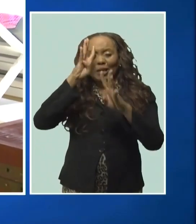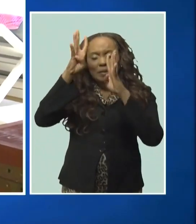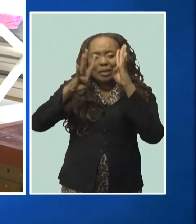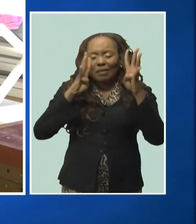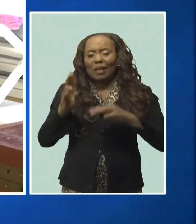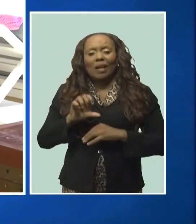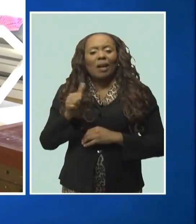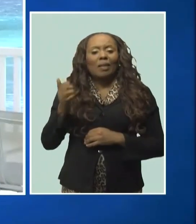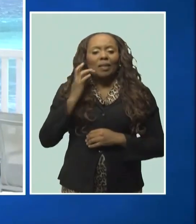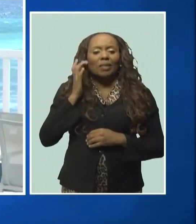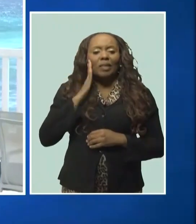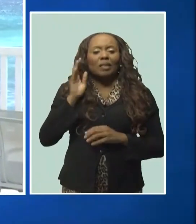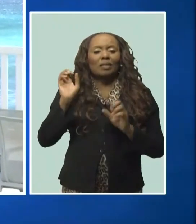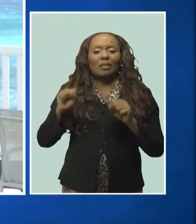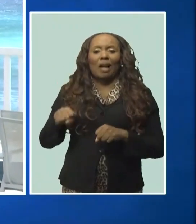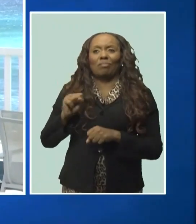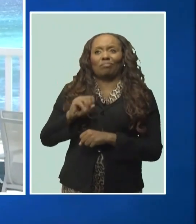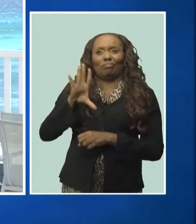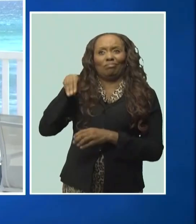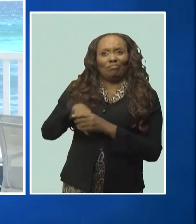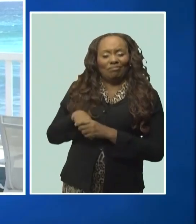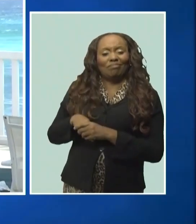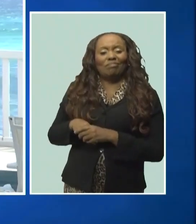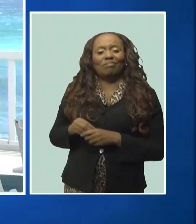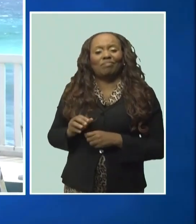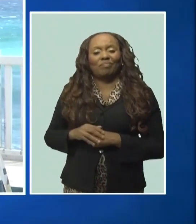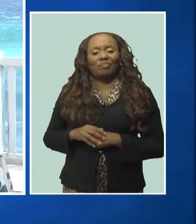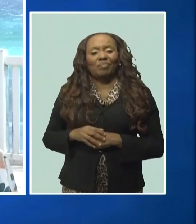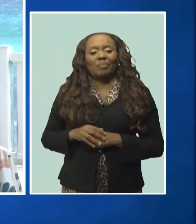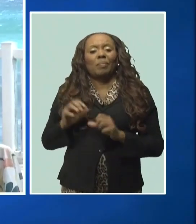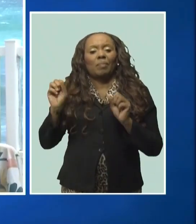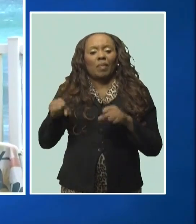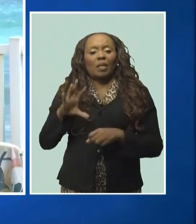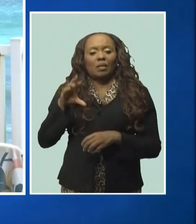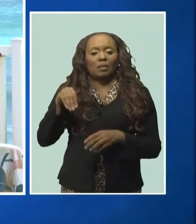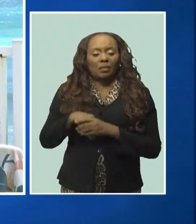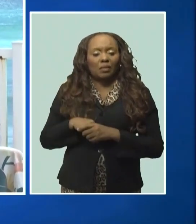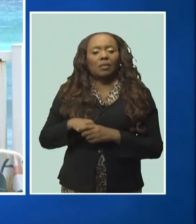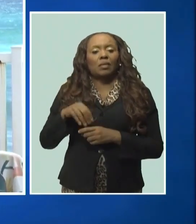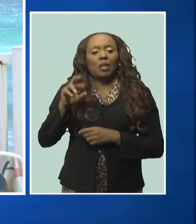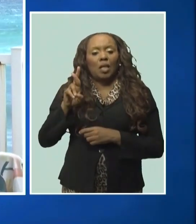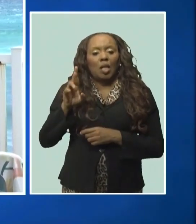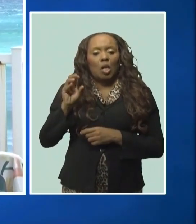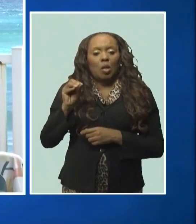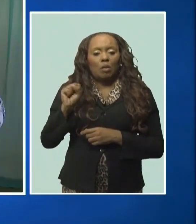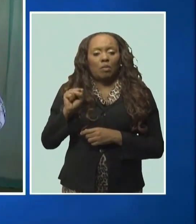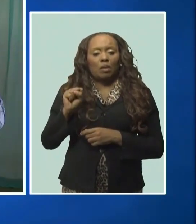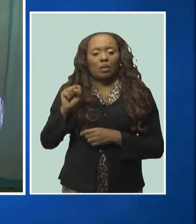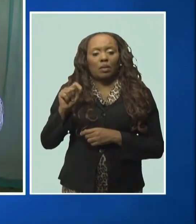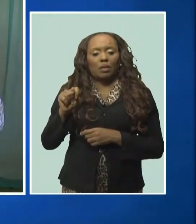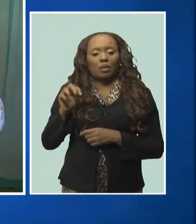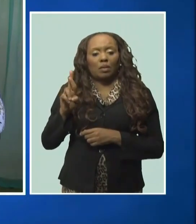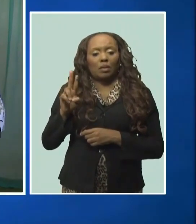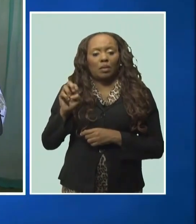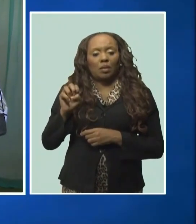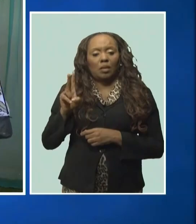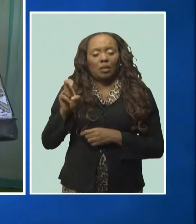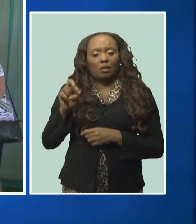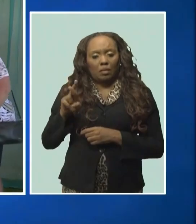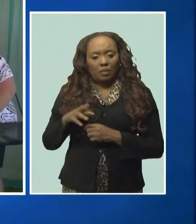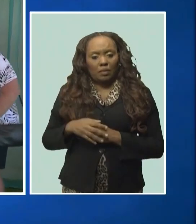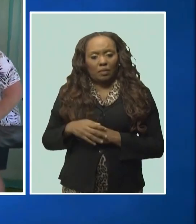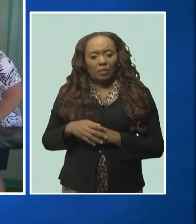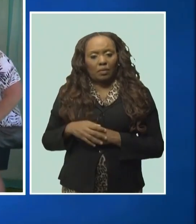get on board. So we're asking other hotels to join Ross Trevor in this initiative and allow us to have the